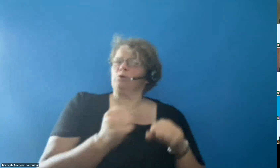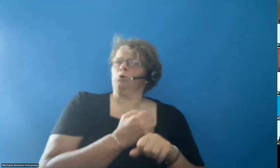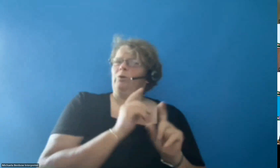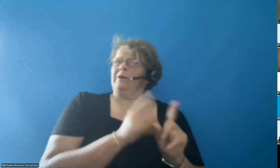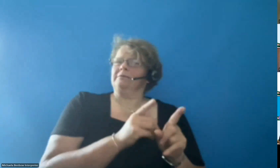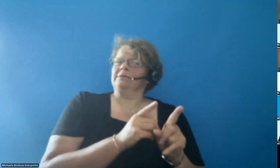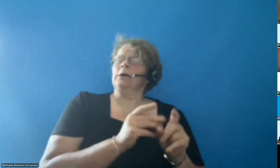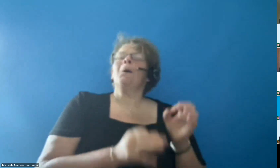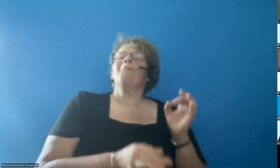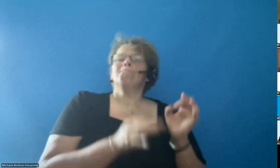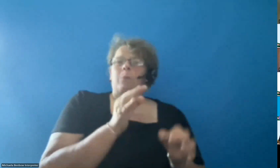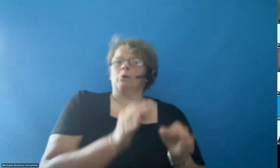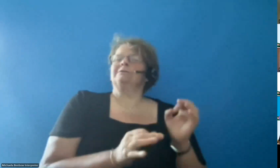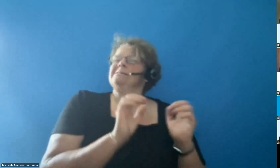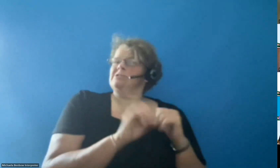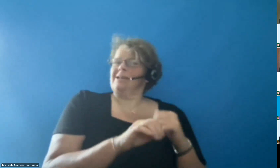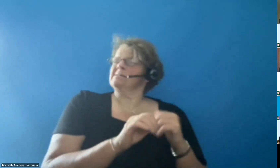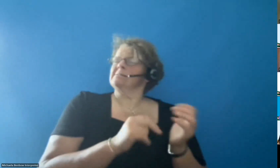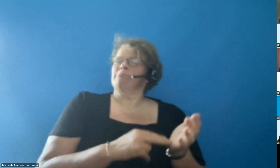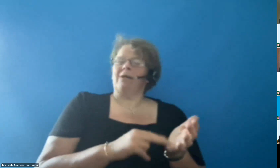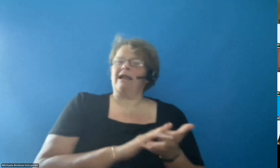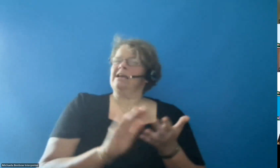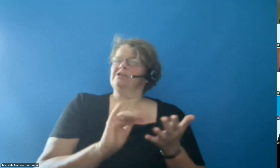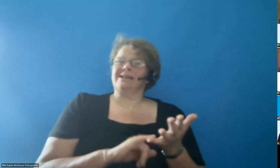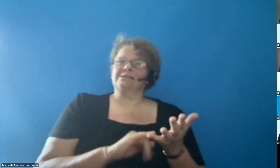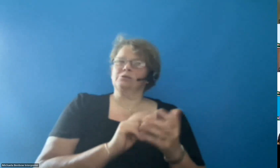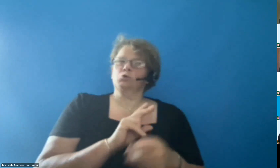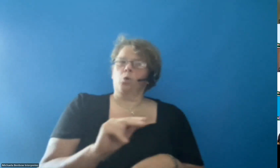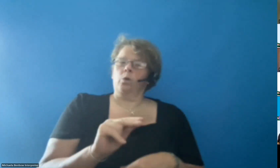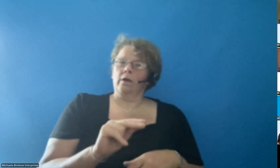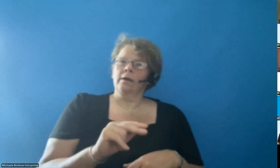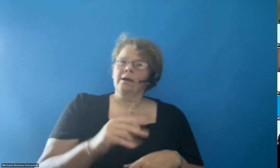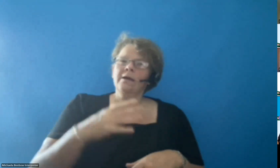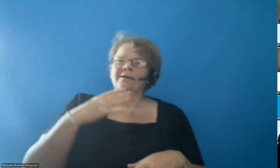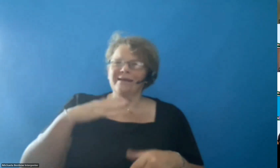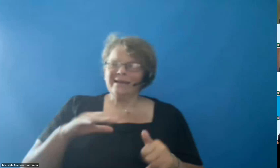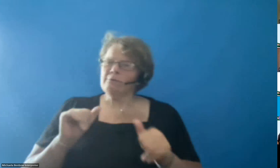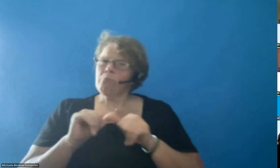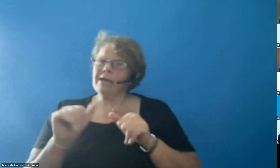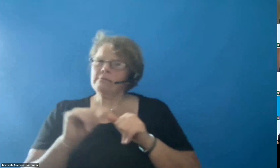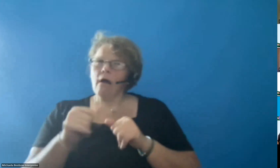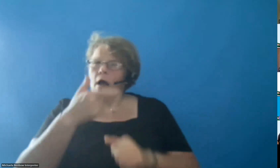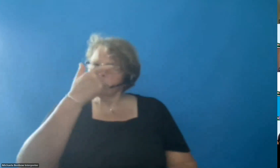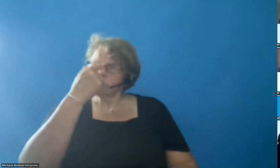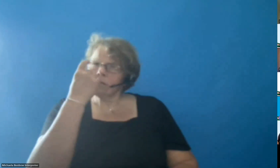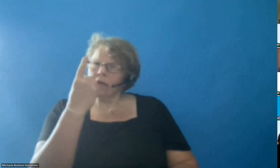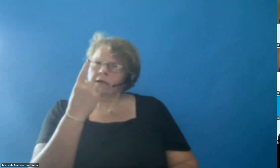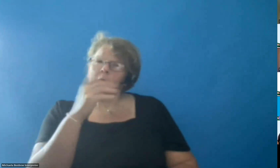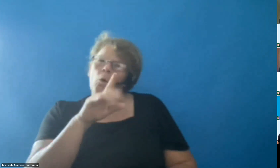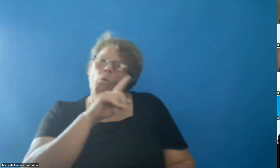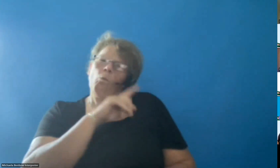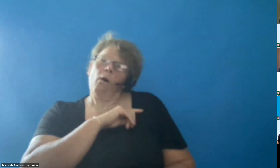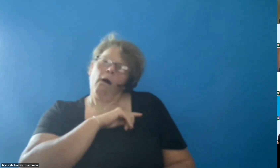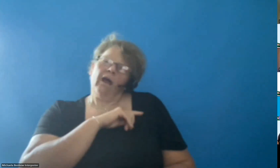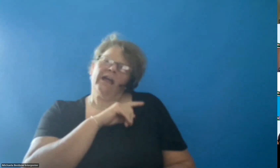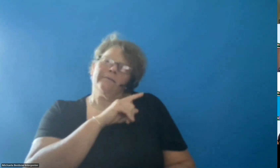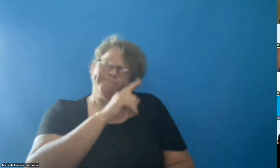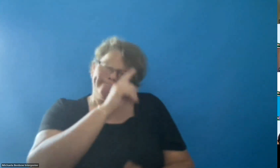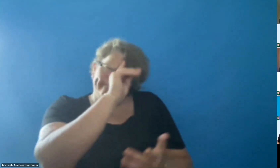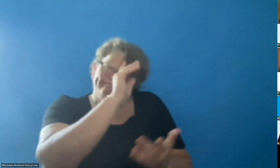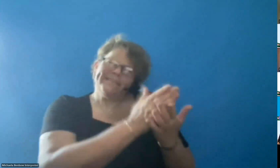make. But fundamentally, we've got to have a more sophisticated understanding about why people make the decisions they're making, which is